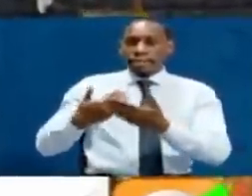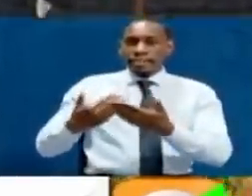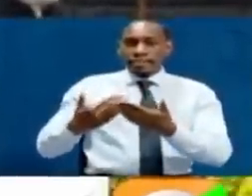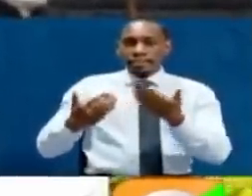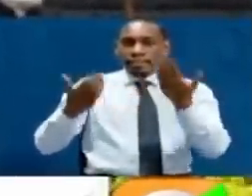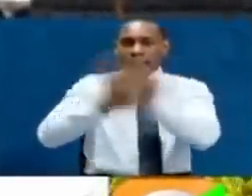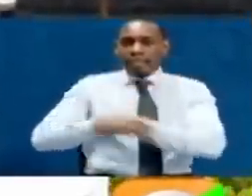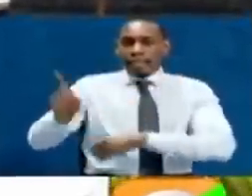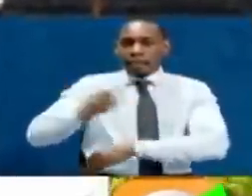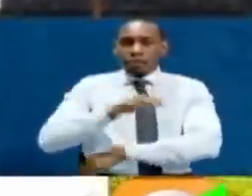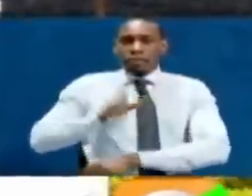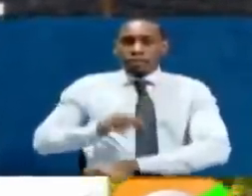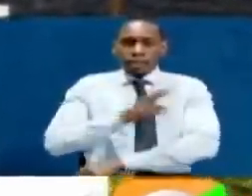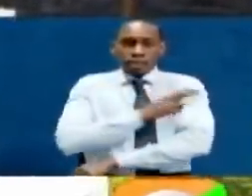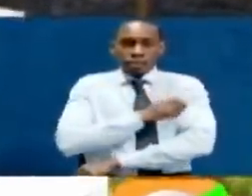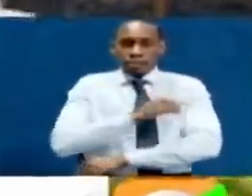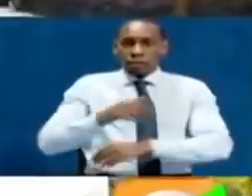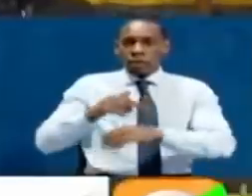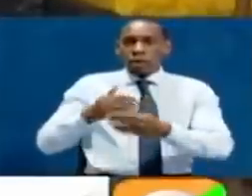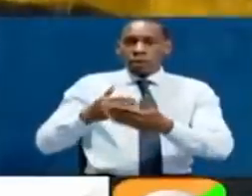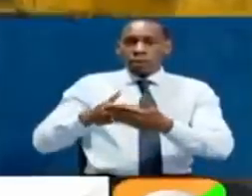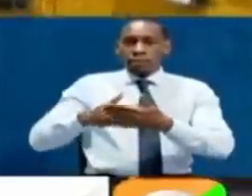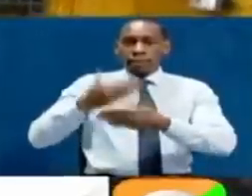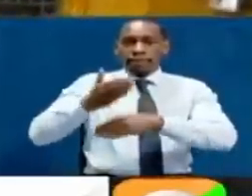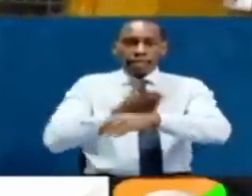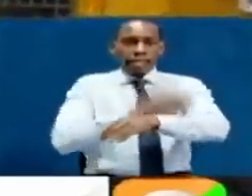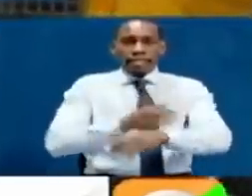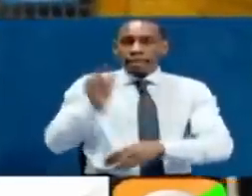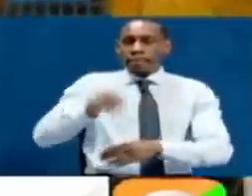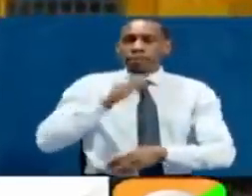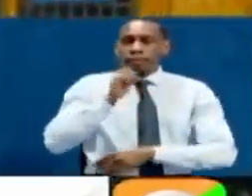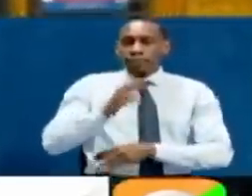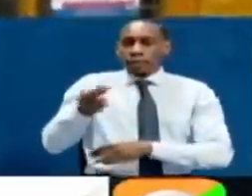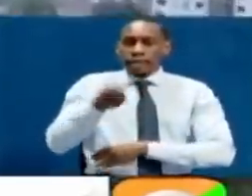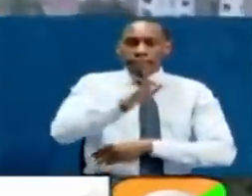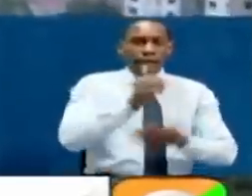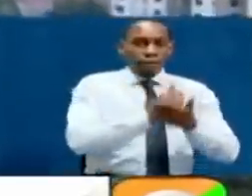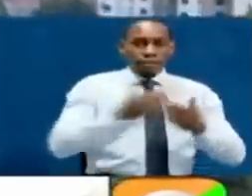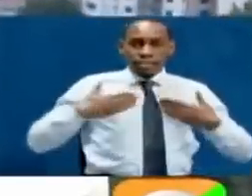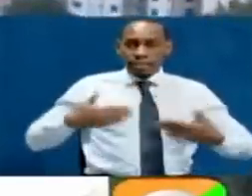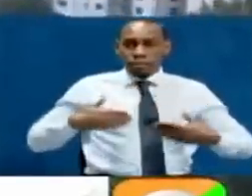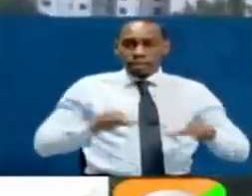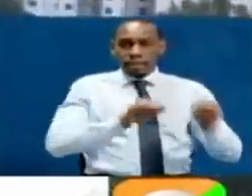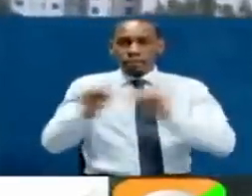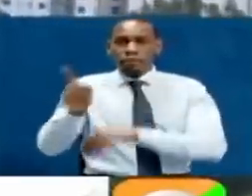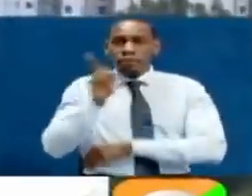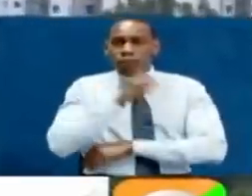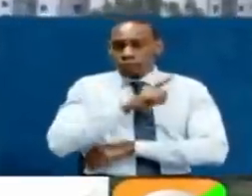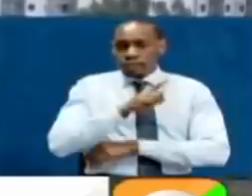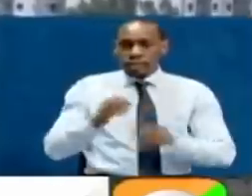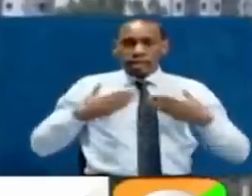Hospital, where the victim died after returning the gun to Obure's office. The body of the deceased has since been transferred to